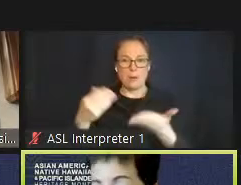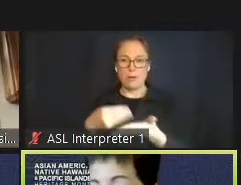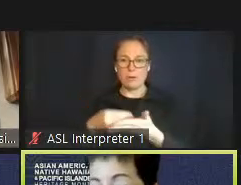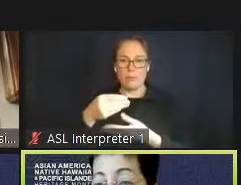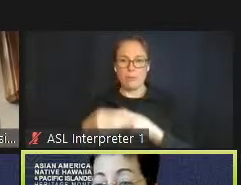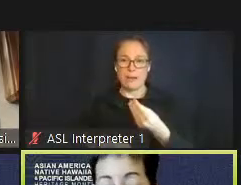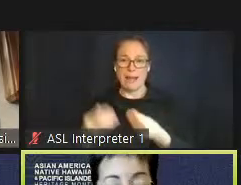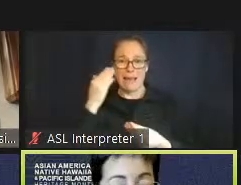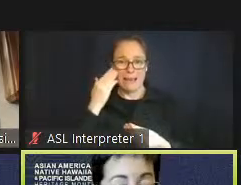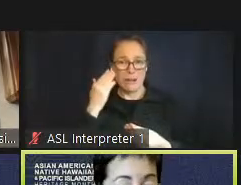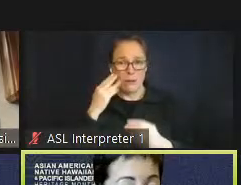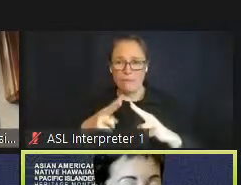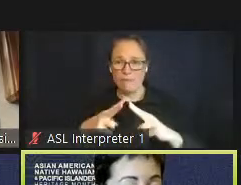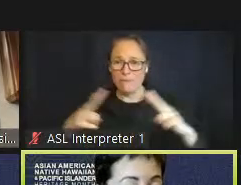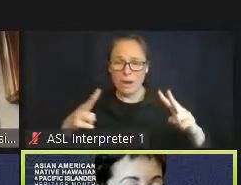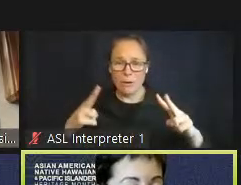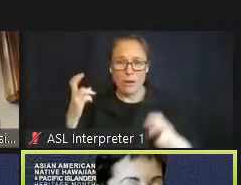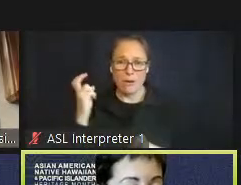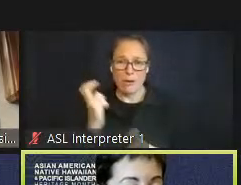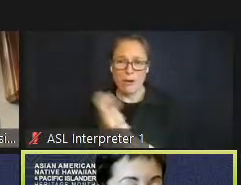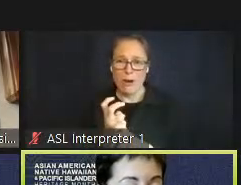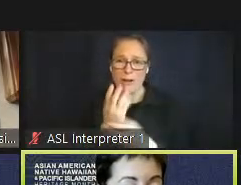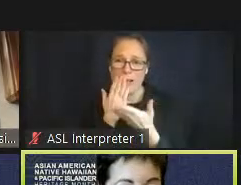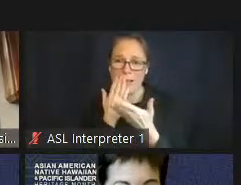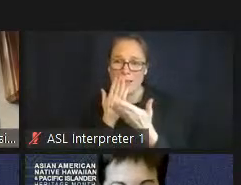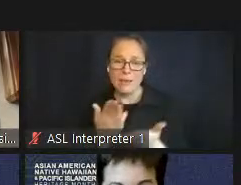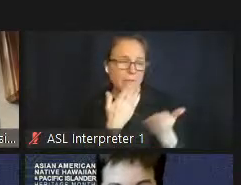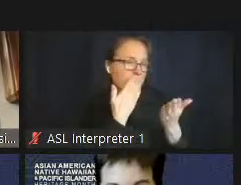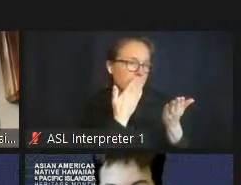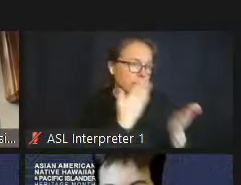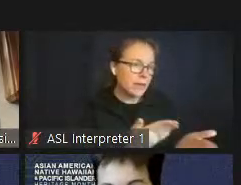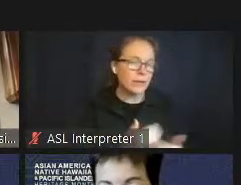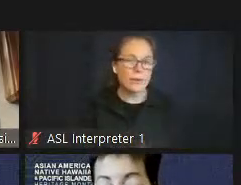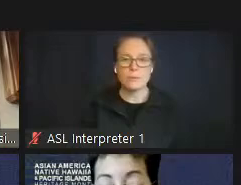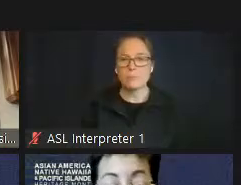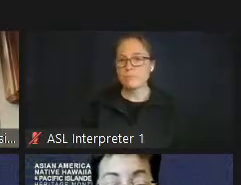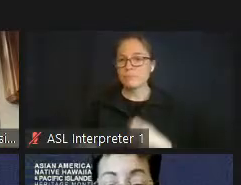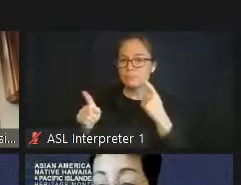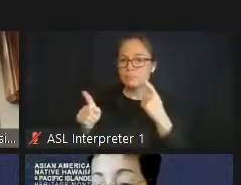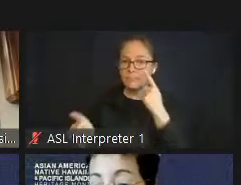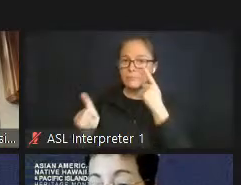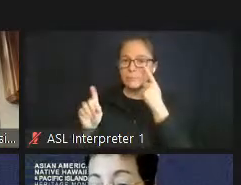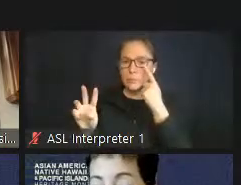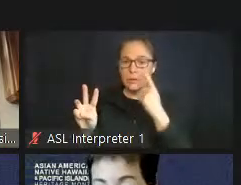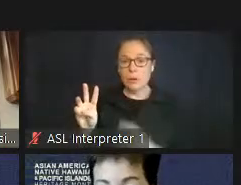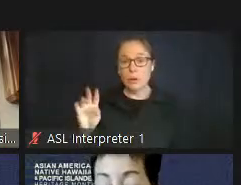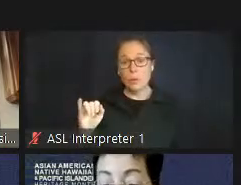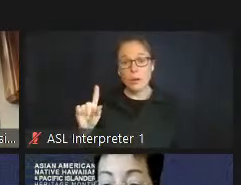really hard. Thank you. Thank you. Commissioner Willie?